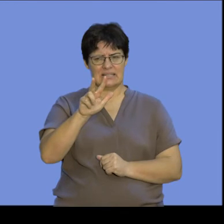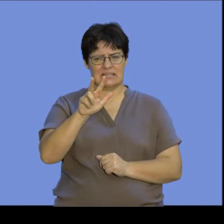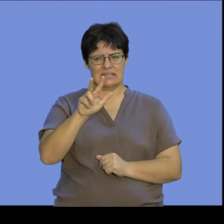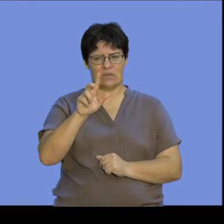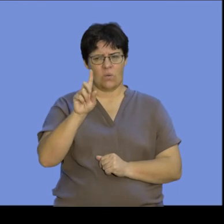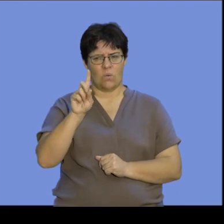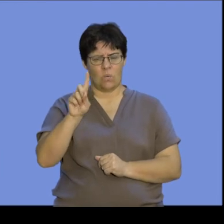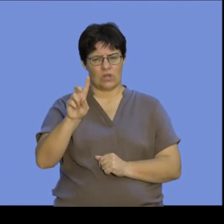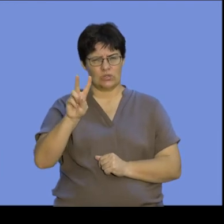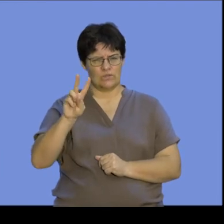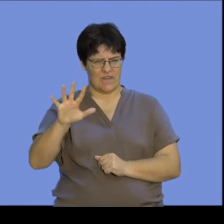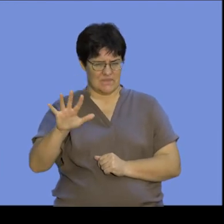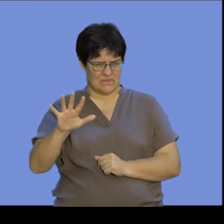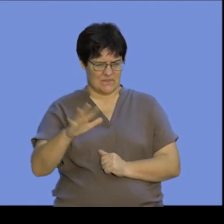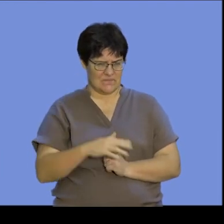3,18125.